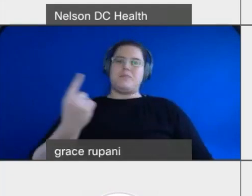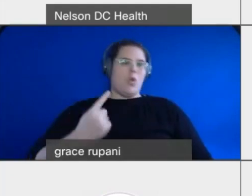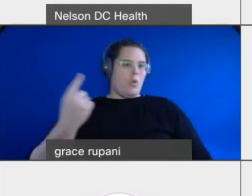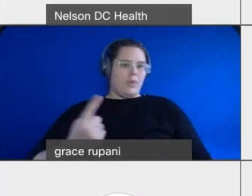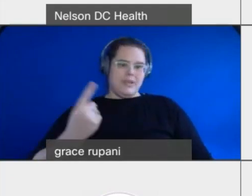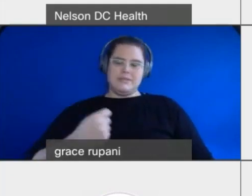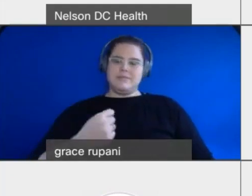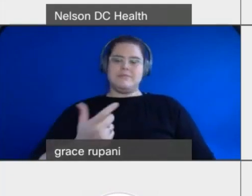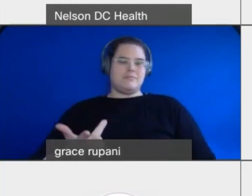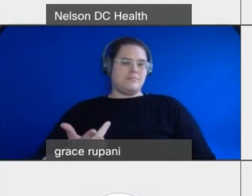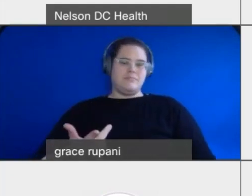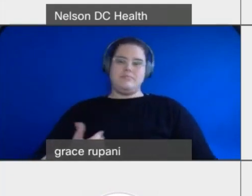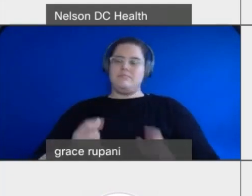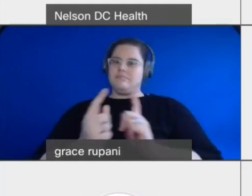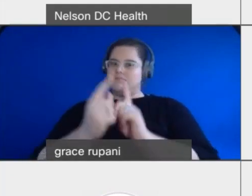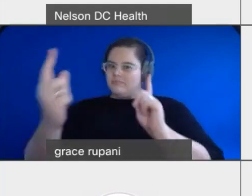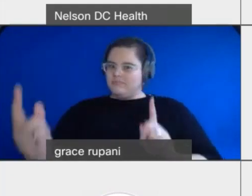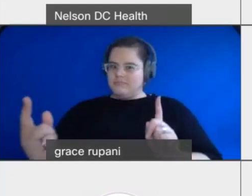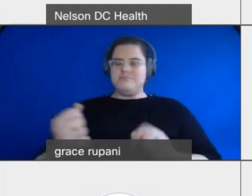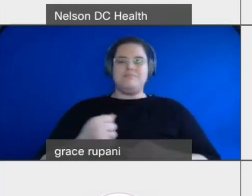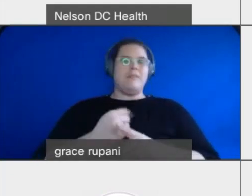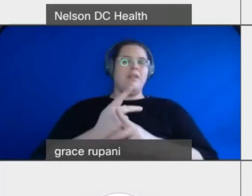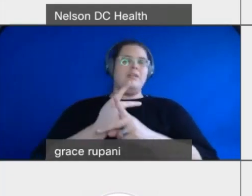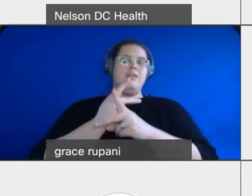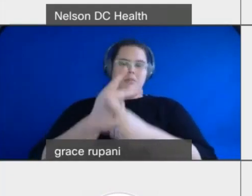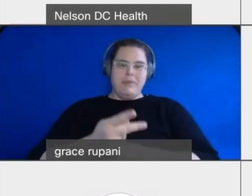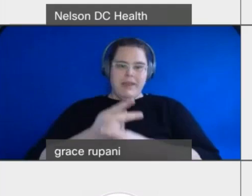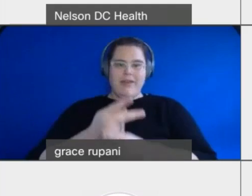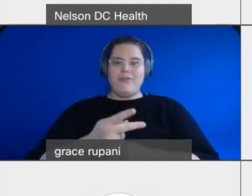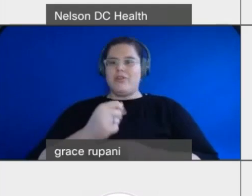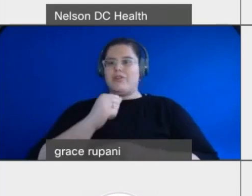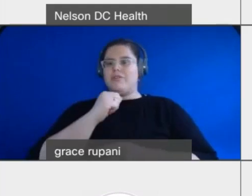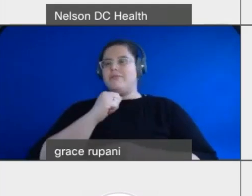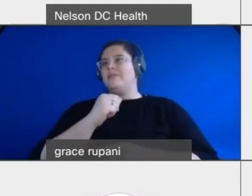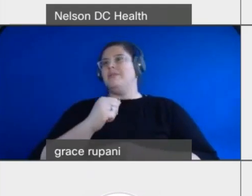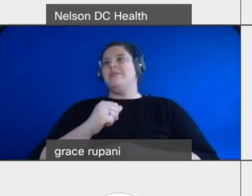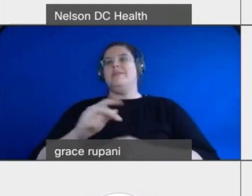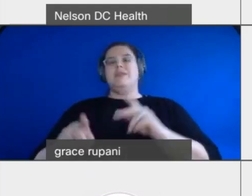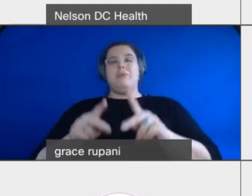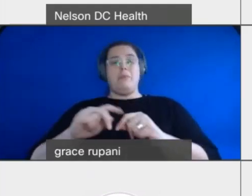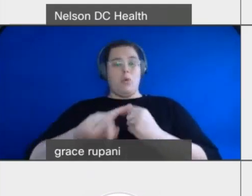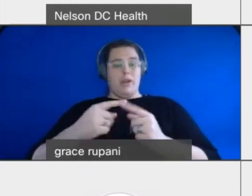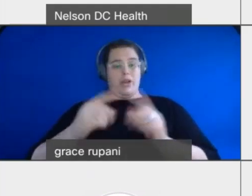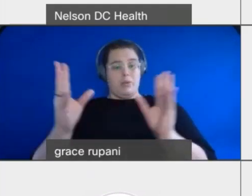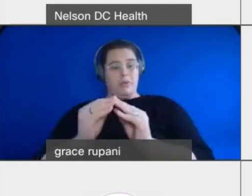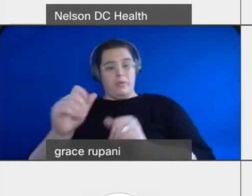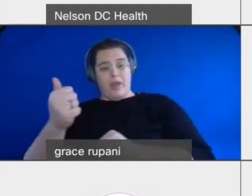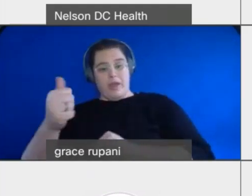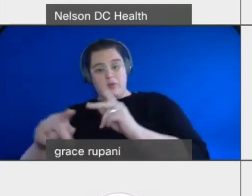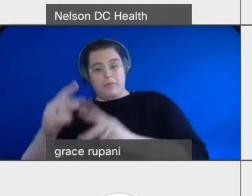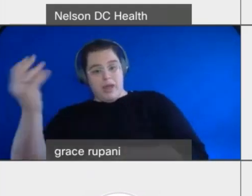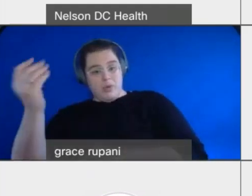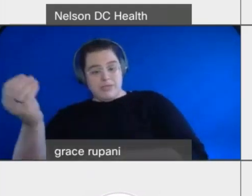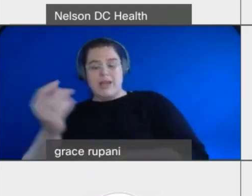safe distance, being very careful about engaging with people outside your household, and washing your hands